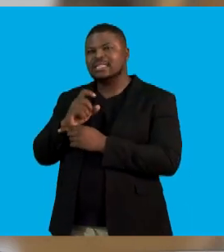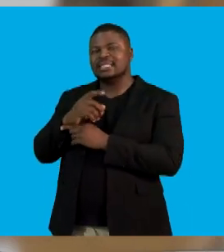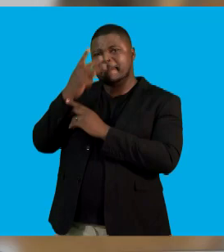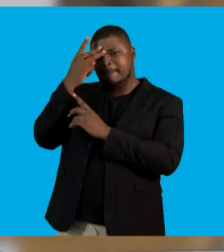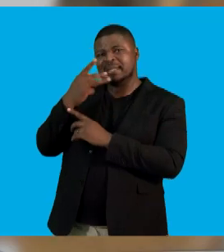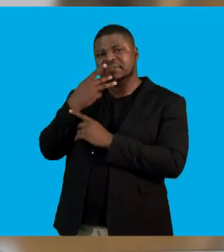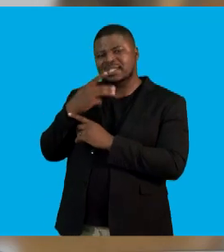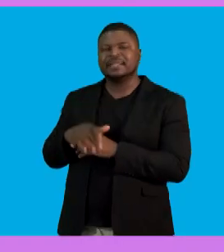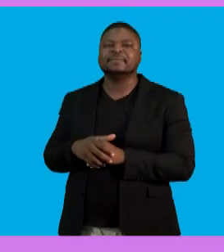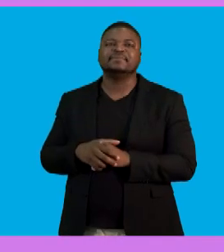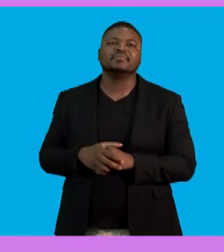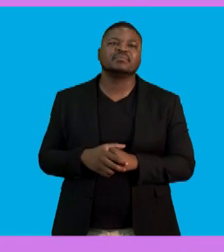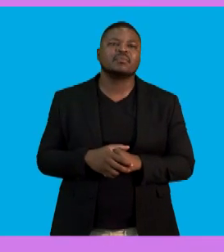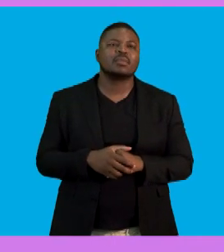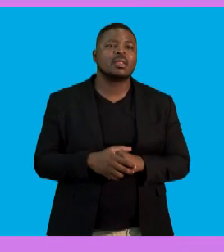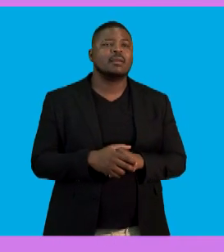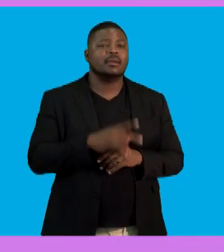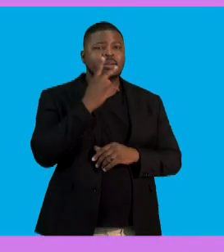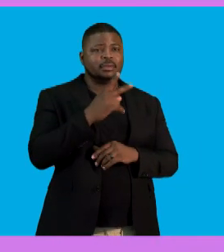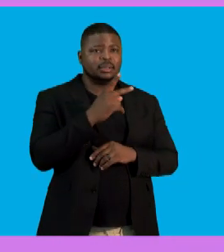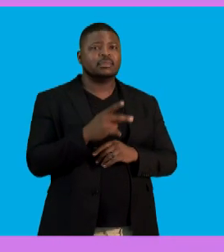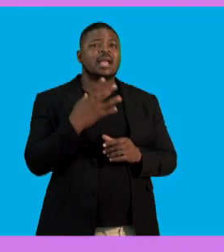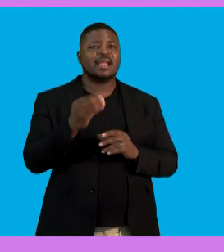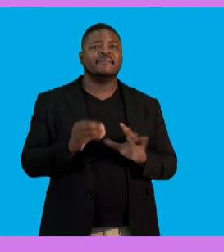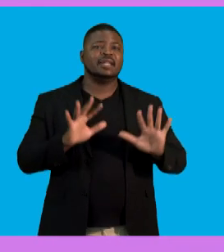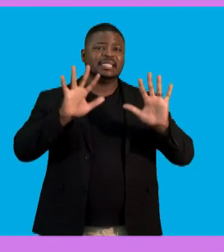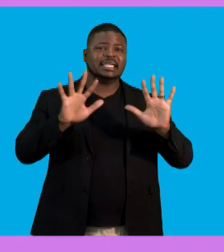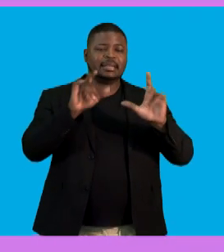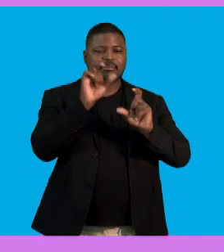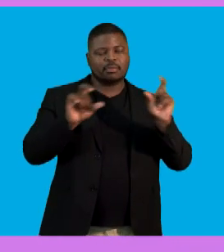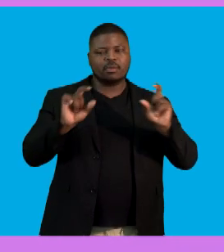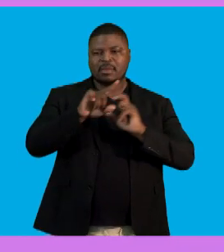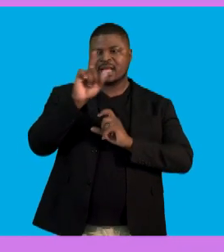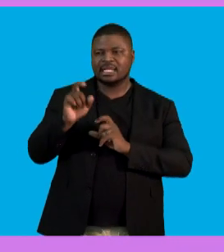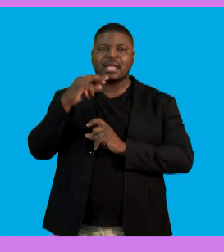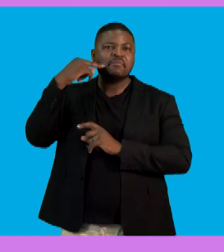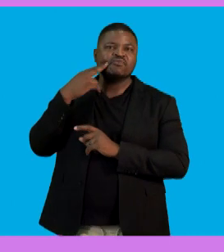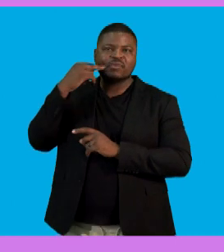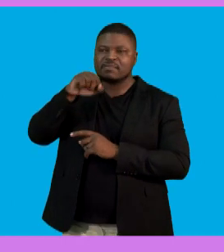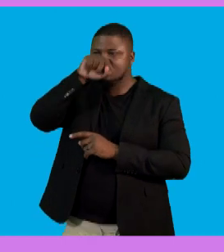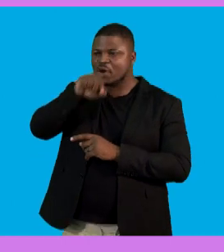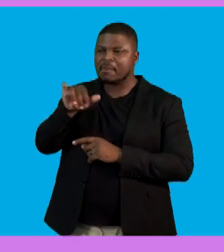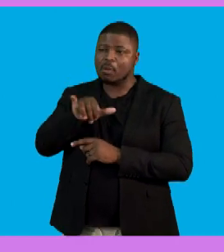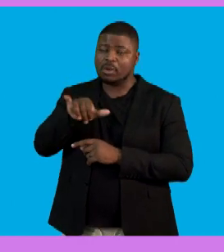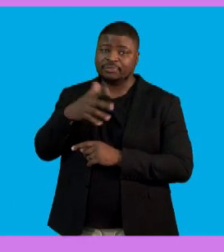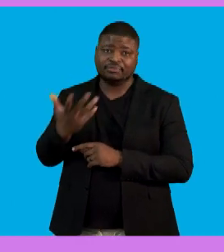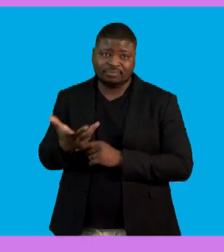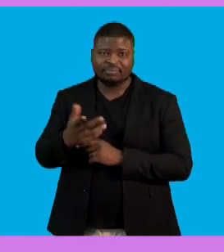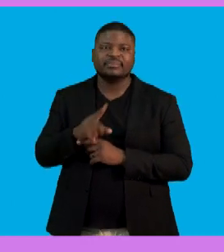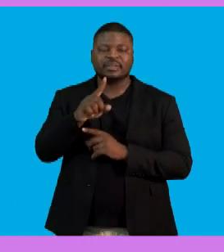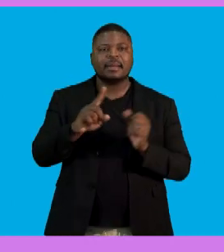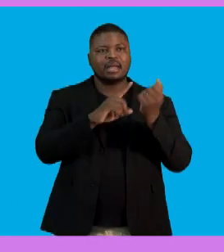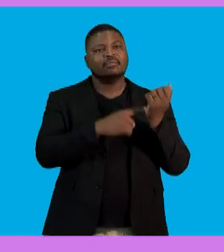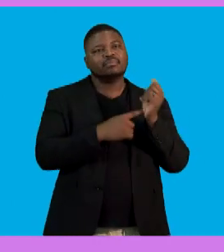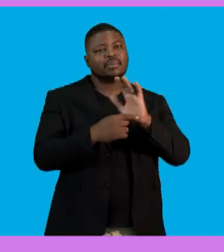see what I mean by that in a second. We start with 10 people were asked what chocolate bars they prefer. Their results are given below. And looking at it,